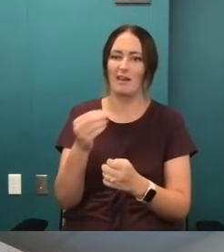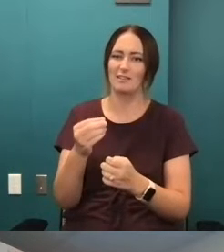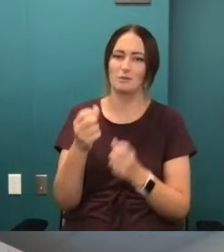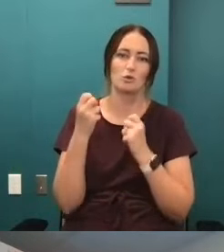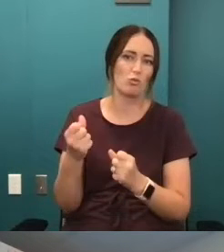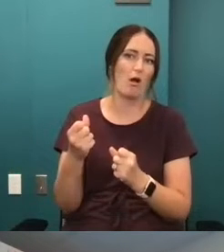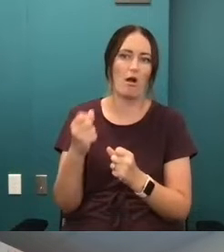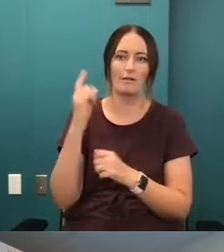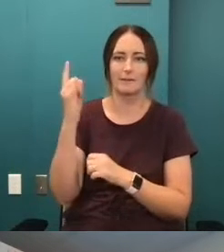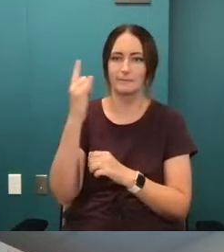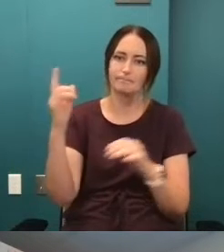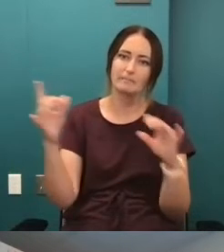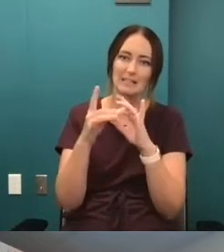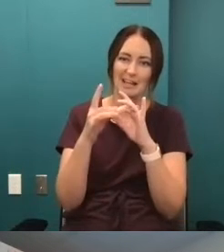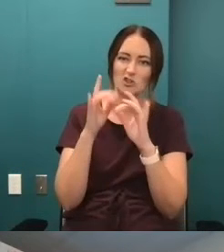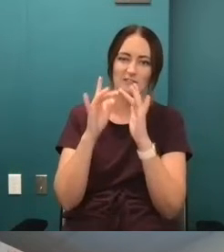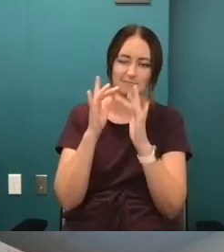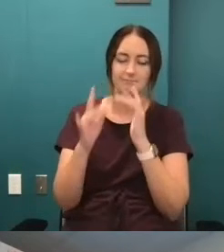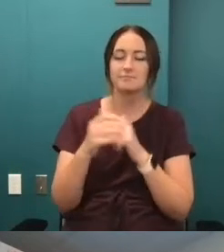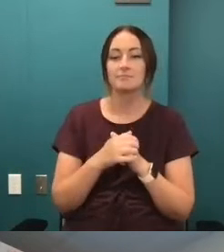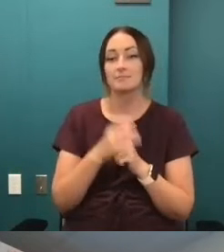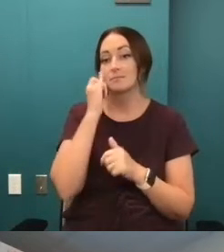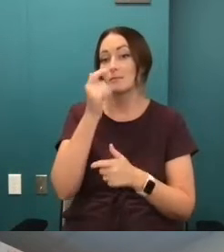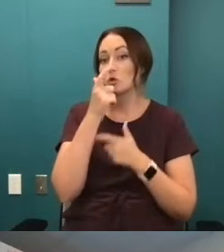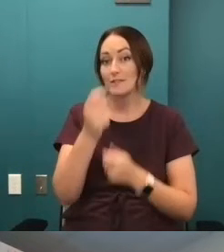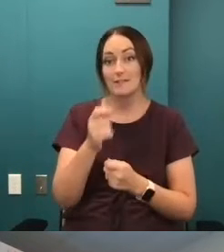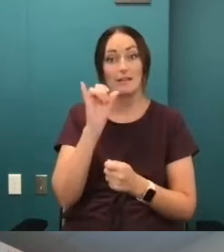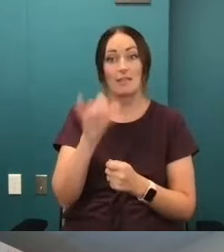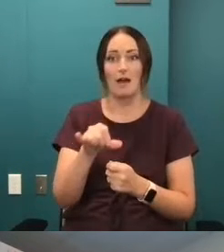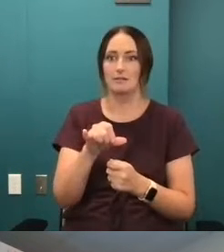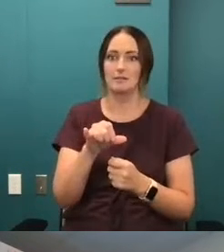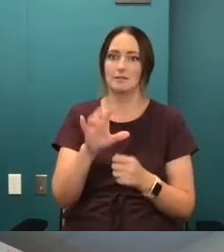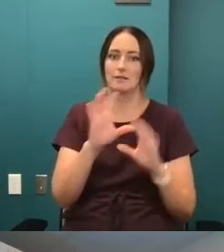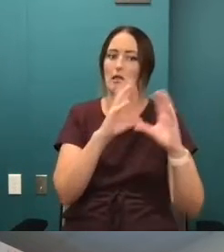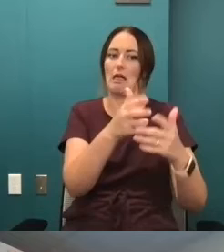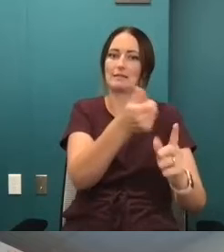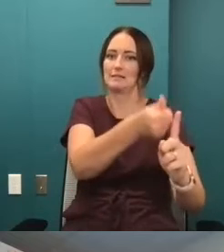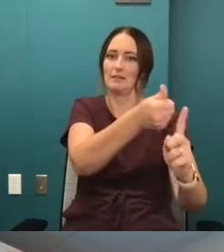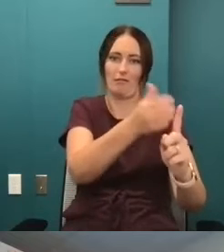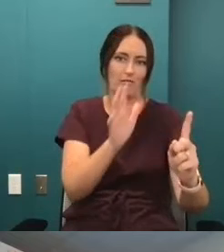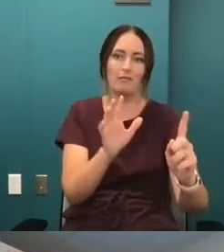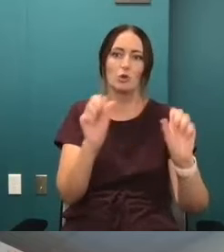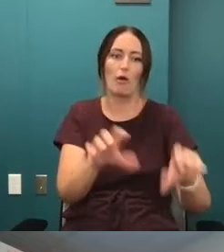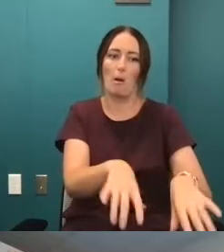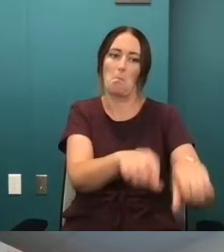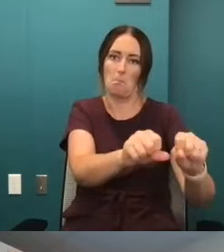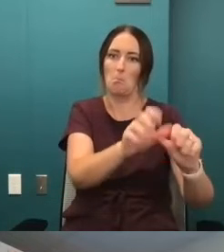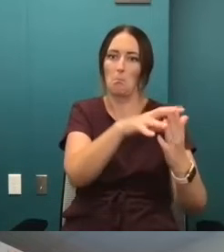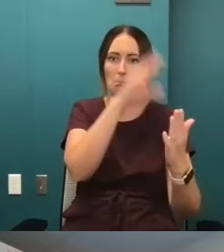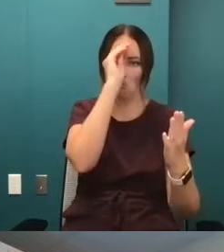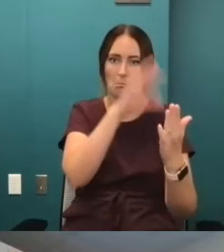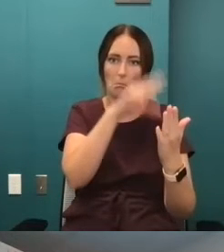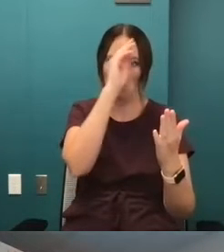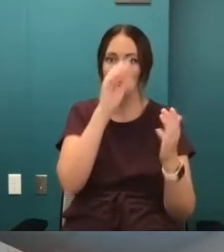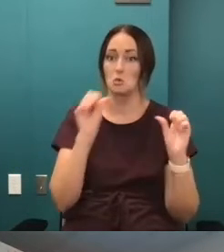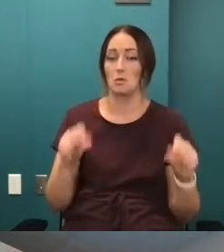right software. But if you're interested in that, that's a whole entire class by itself. And we can work on that and teach you